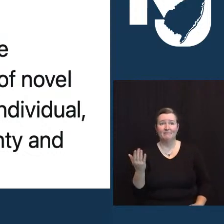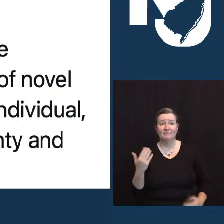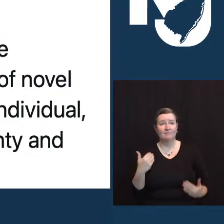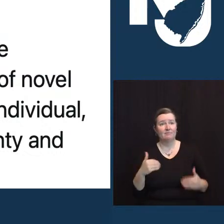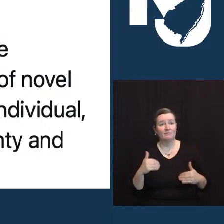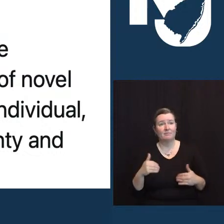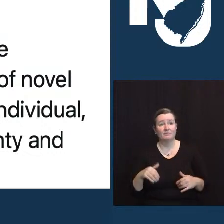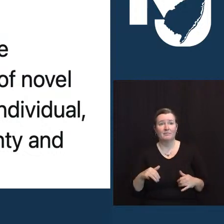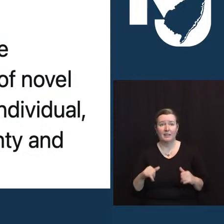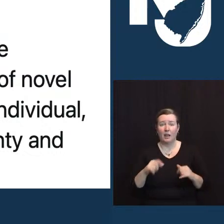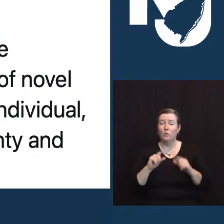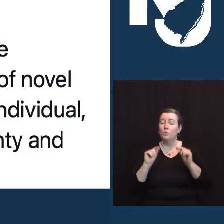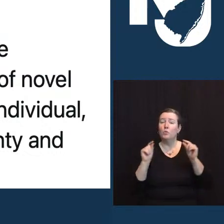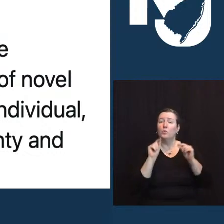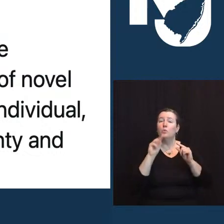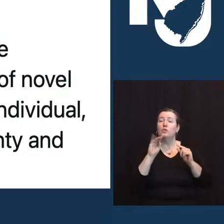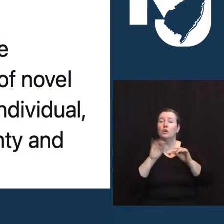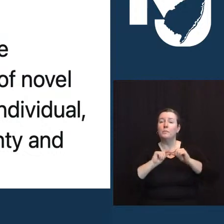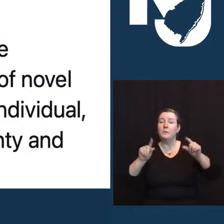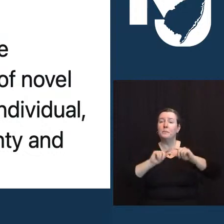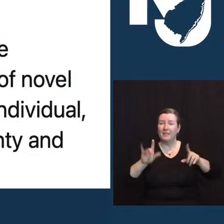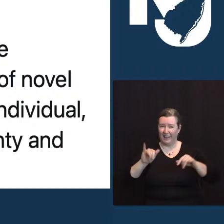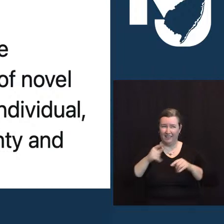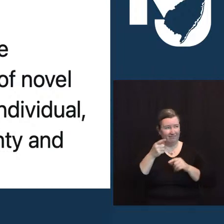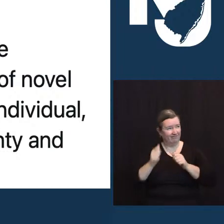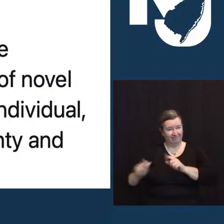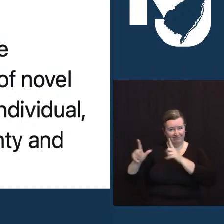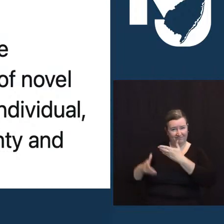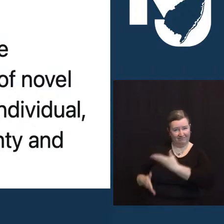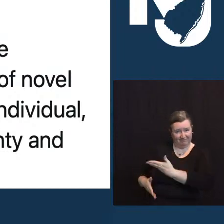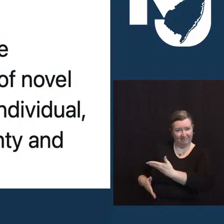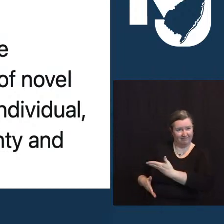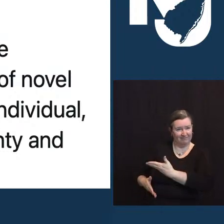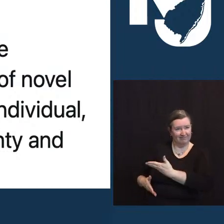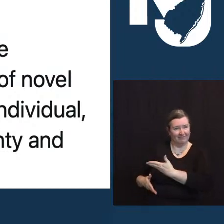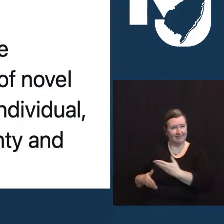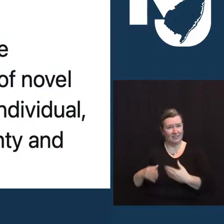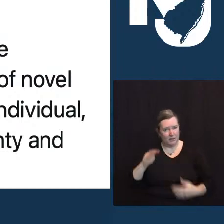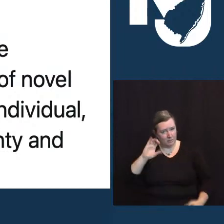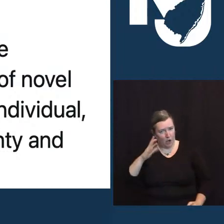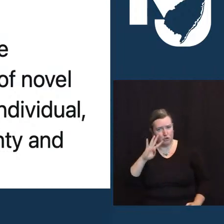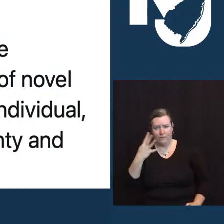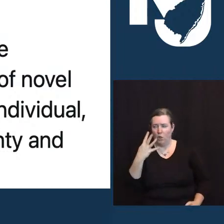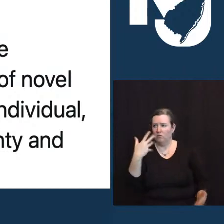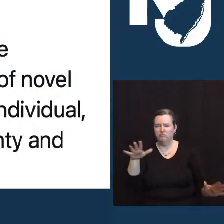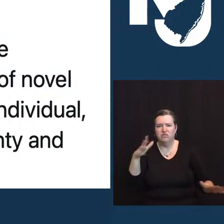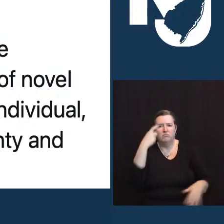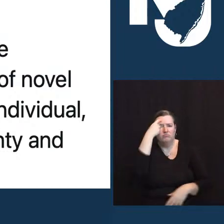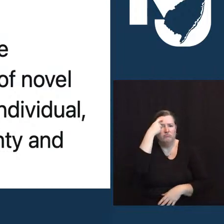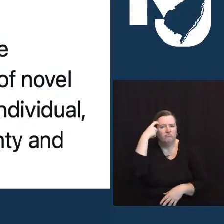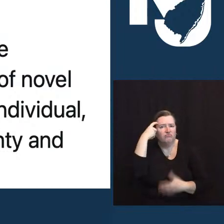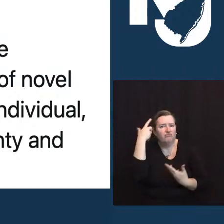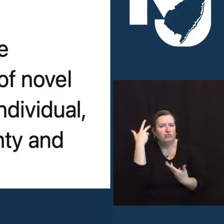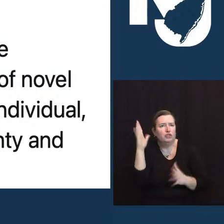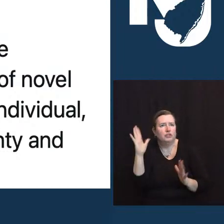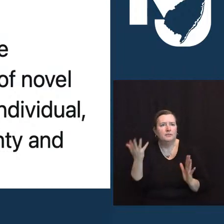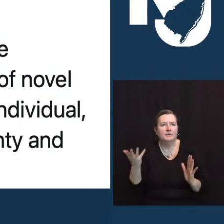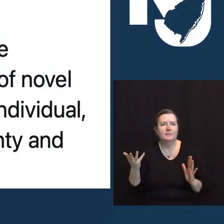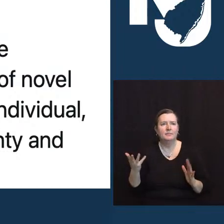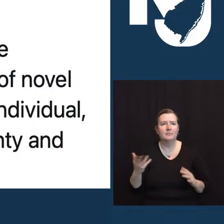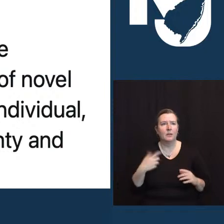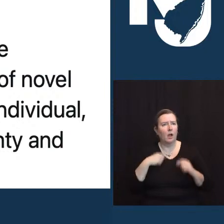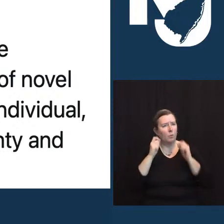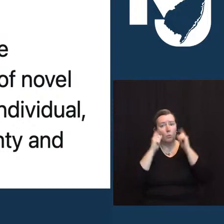easily forget that date. I had only recently come out of the recovery room following surgery earlier that day to have a